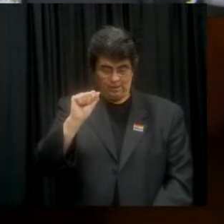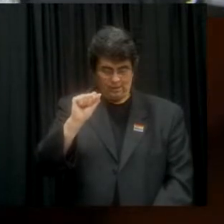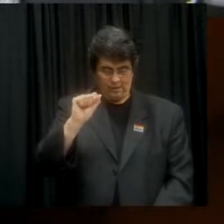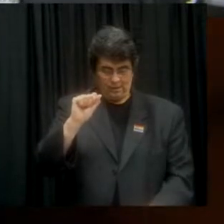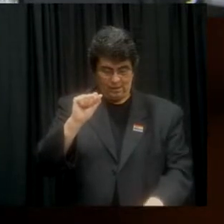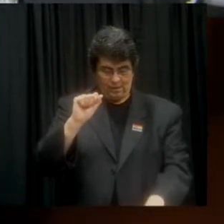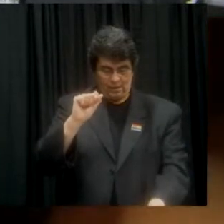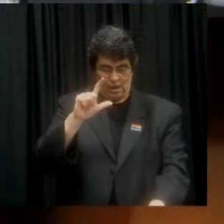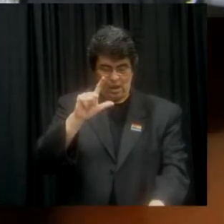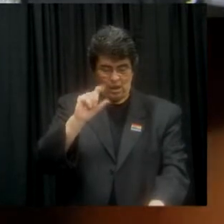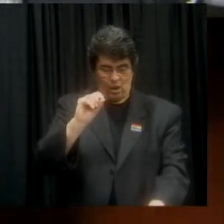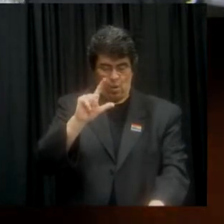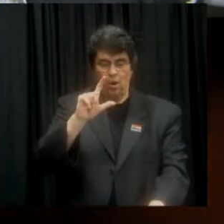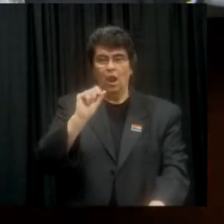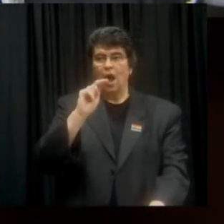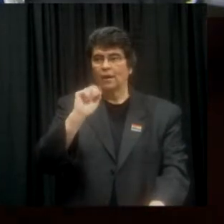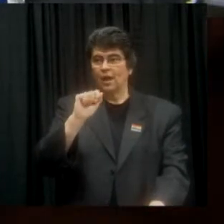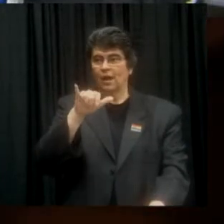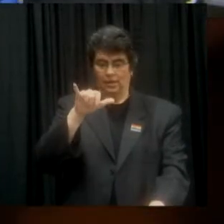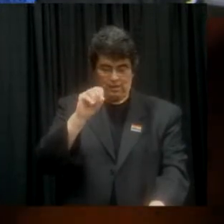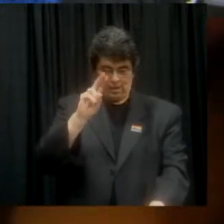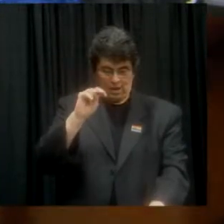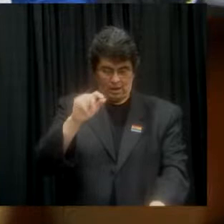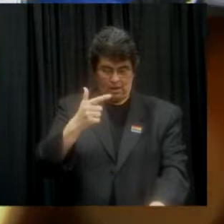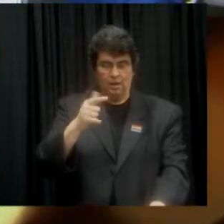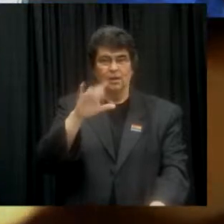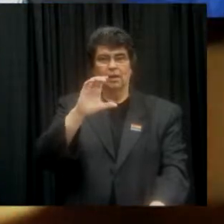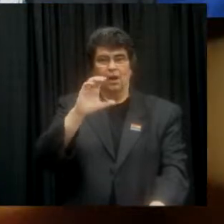Lolana Young, cum laude.